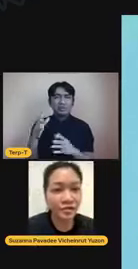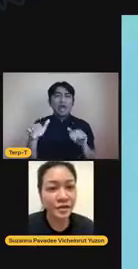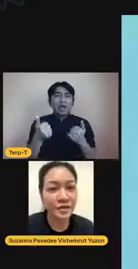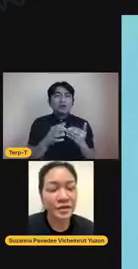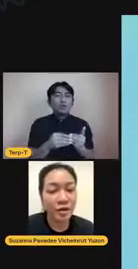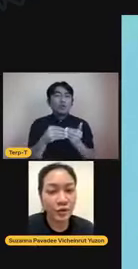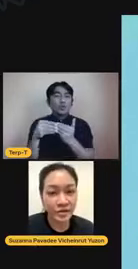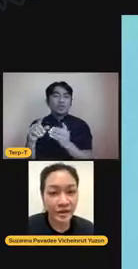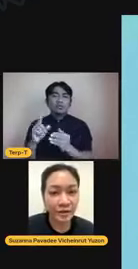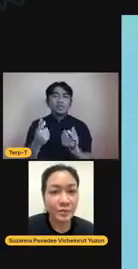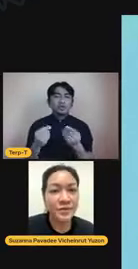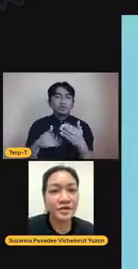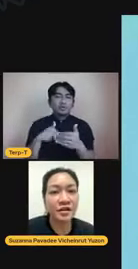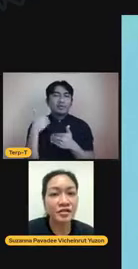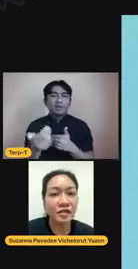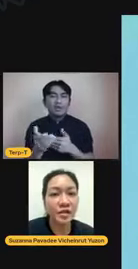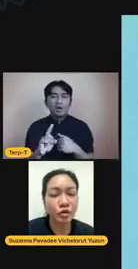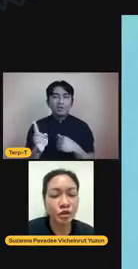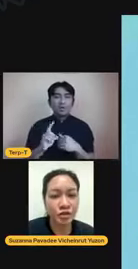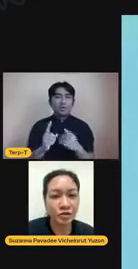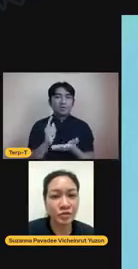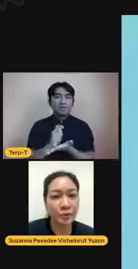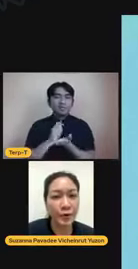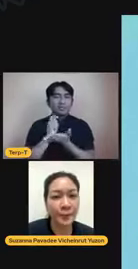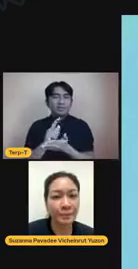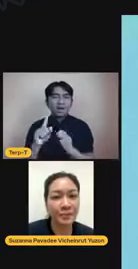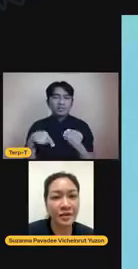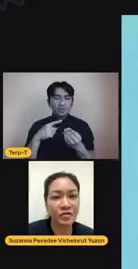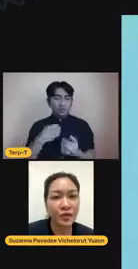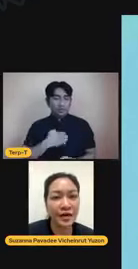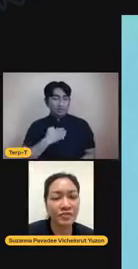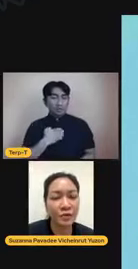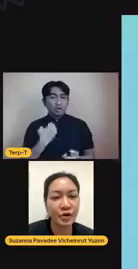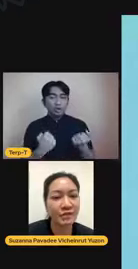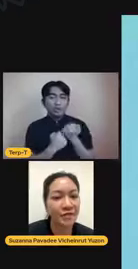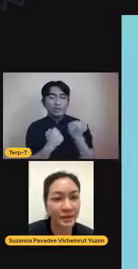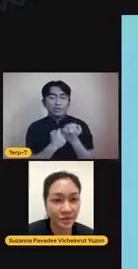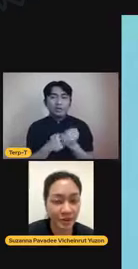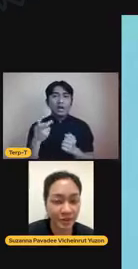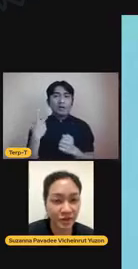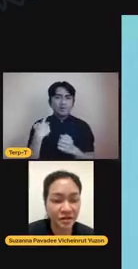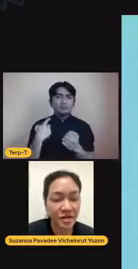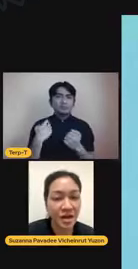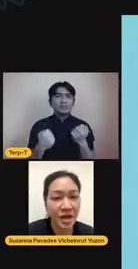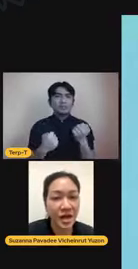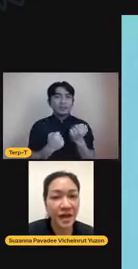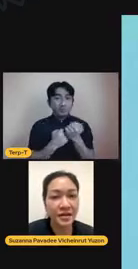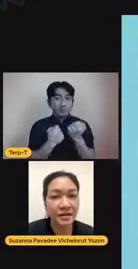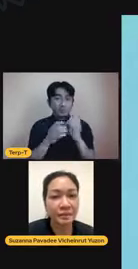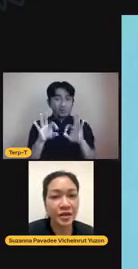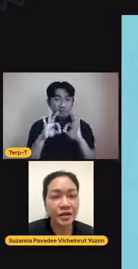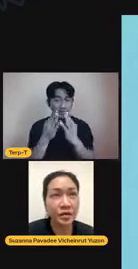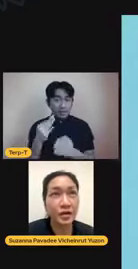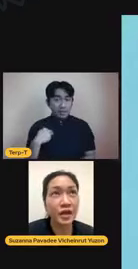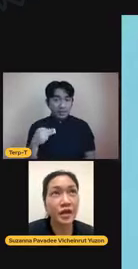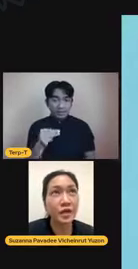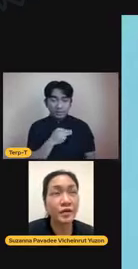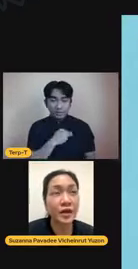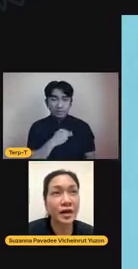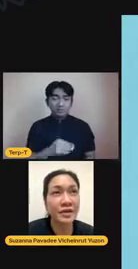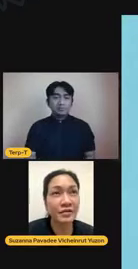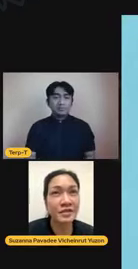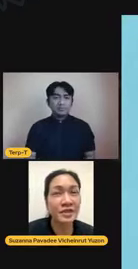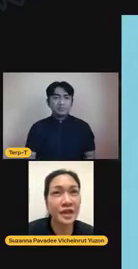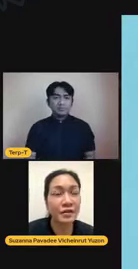do next? What therapies, and also the emotional support. So we have supportive family members, and you know,